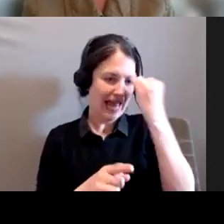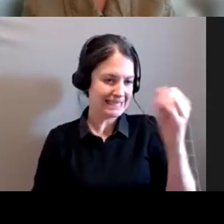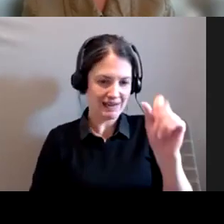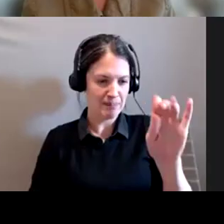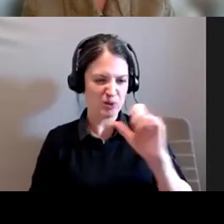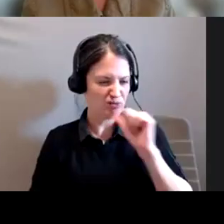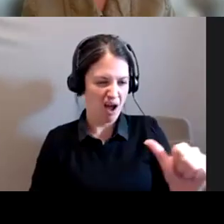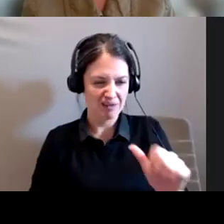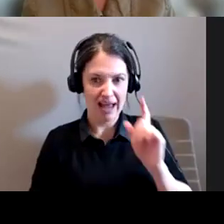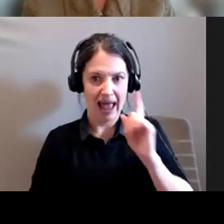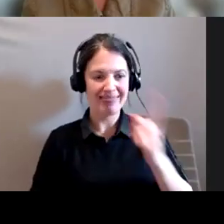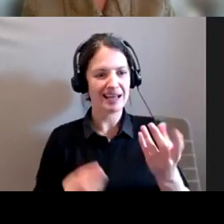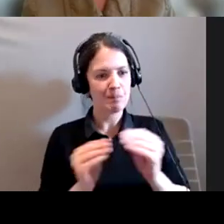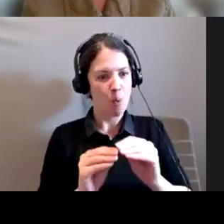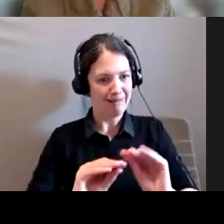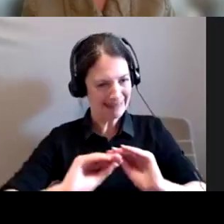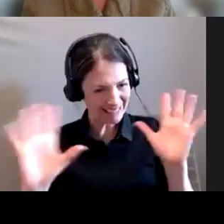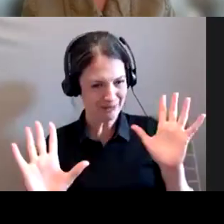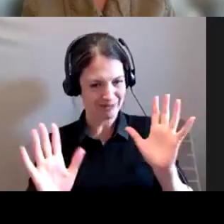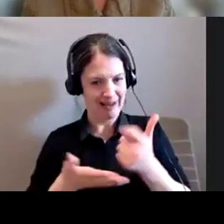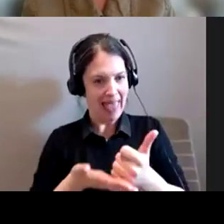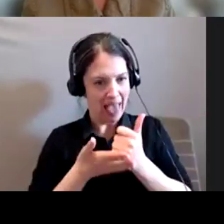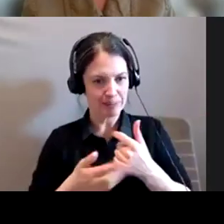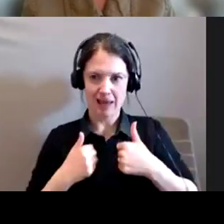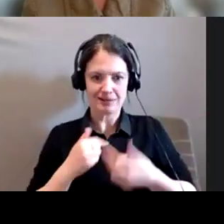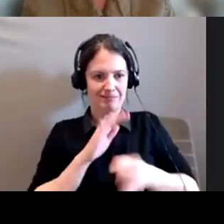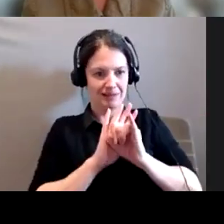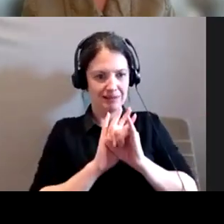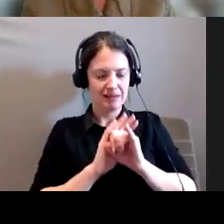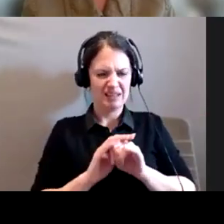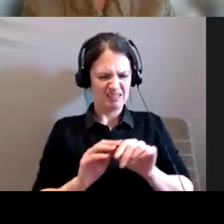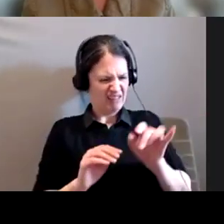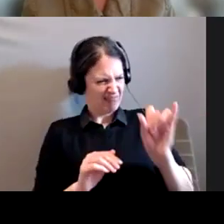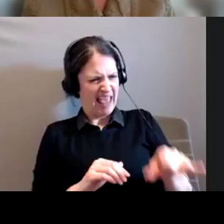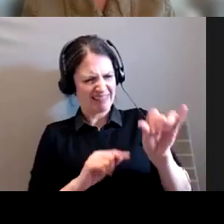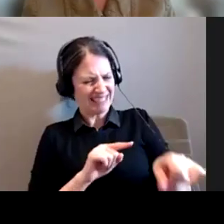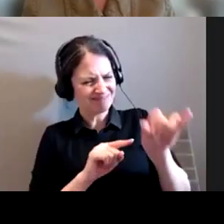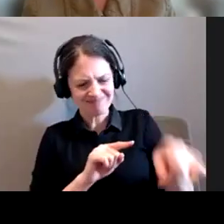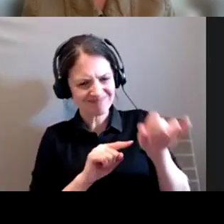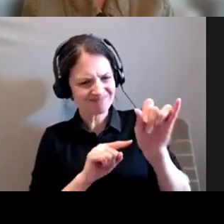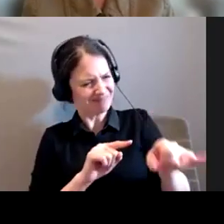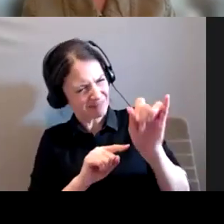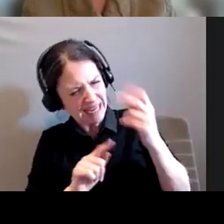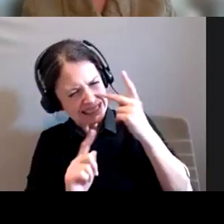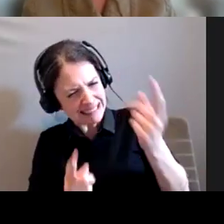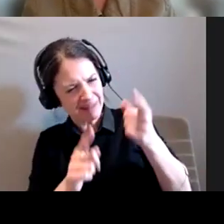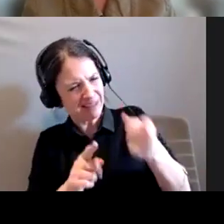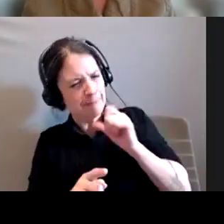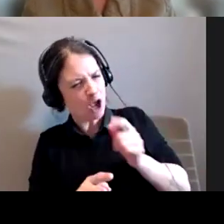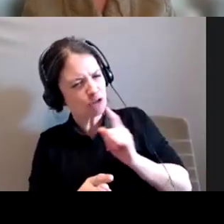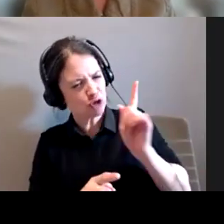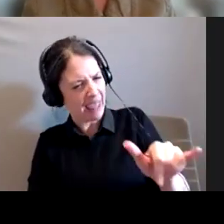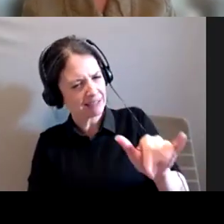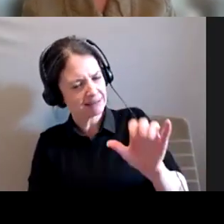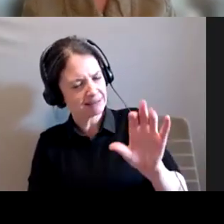and how does it sharpen it? It names a thing that people have been struggling to name for many years. And as